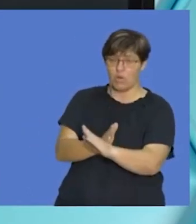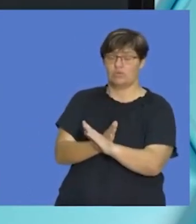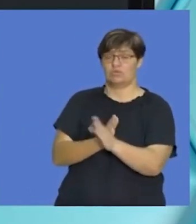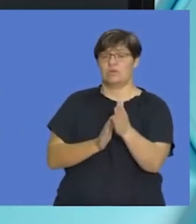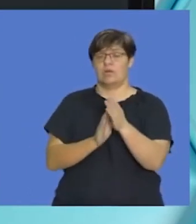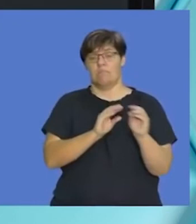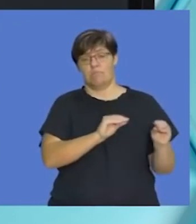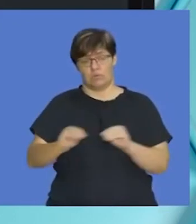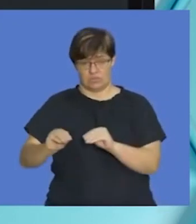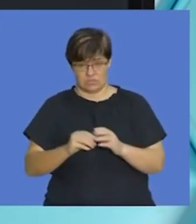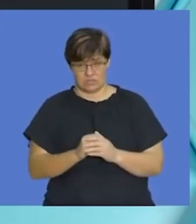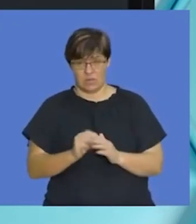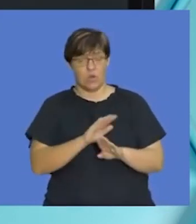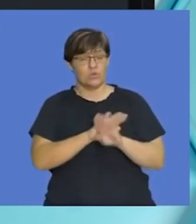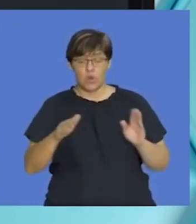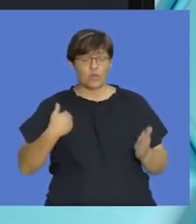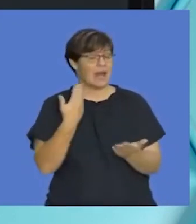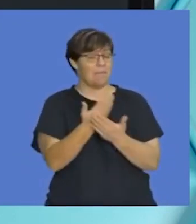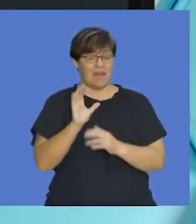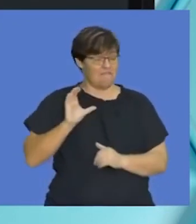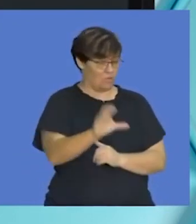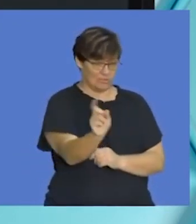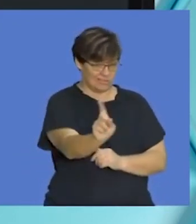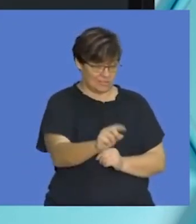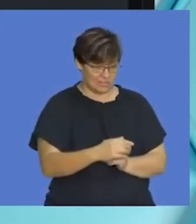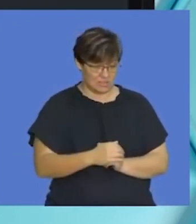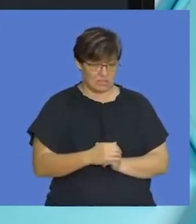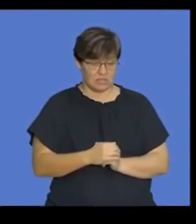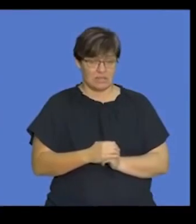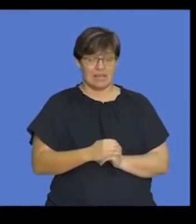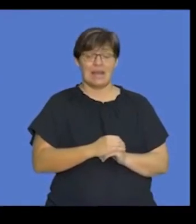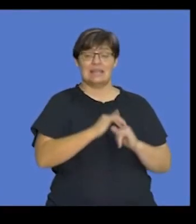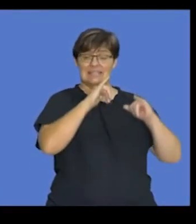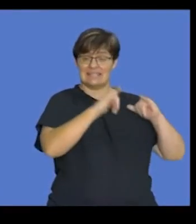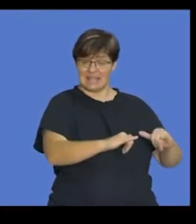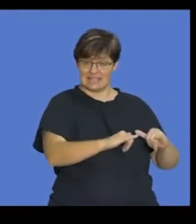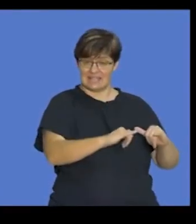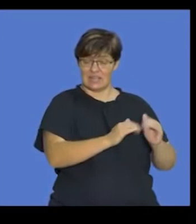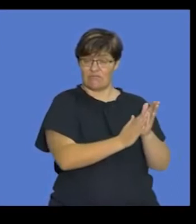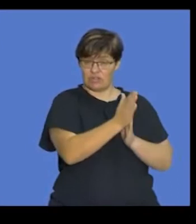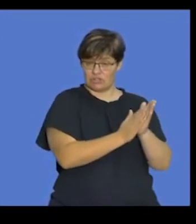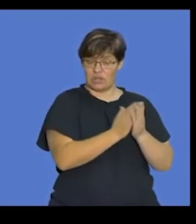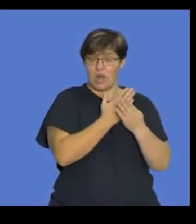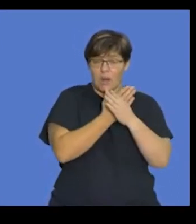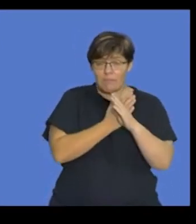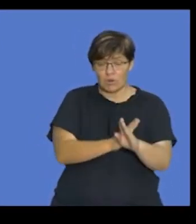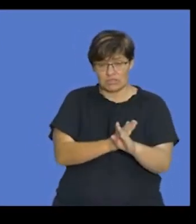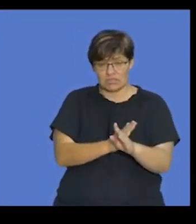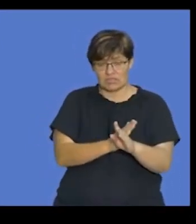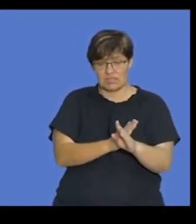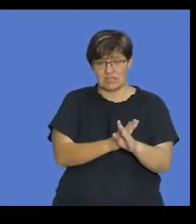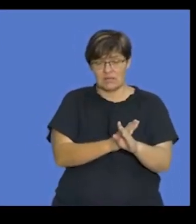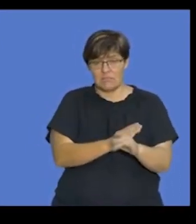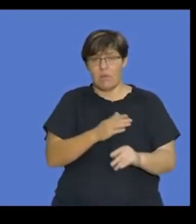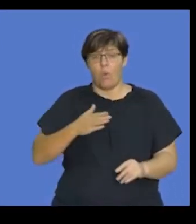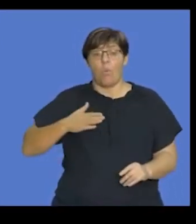motion, not applied force. Static friction is the tendency to